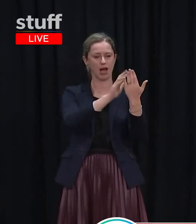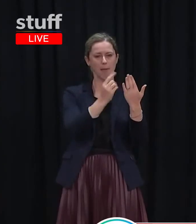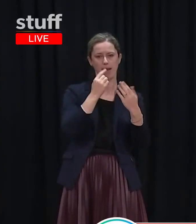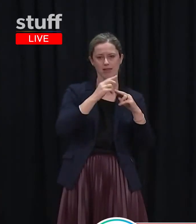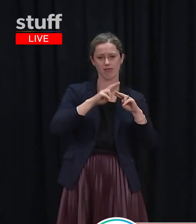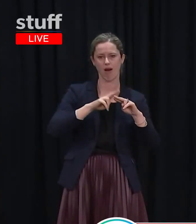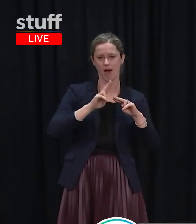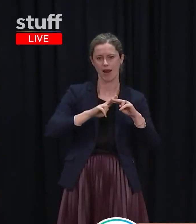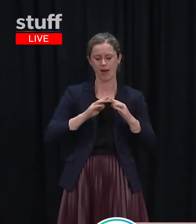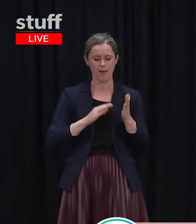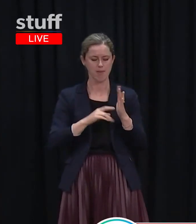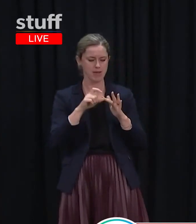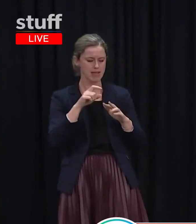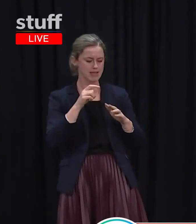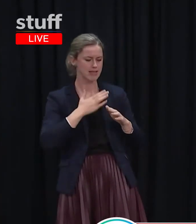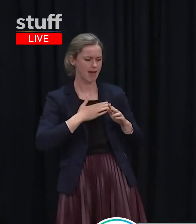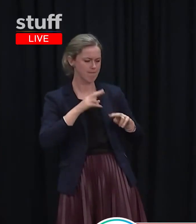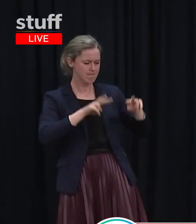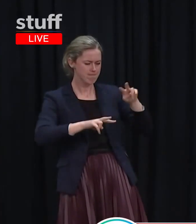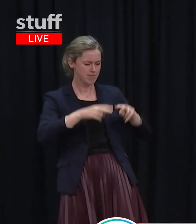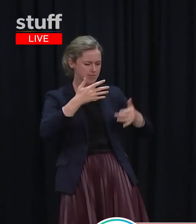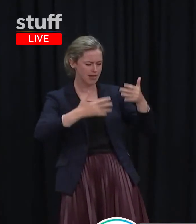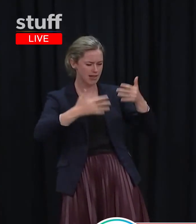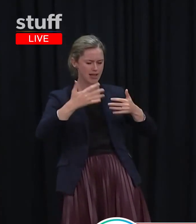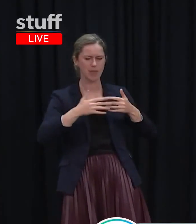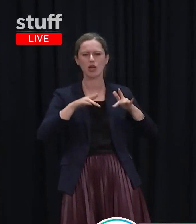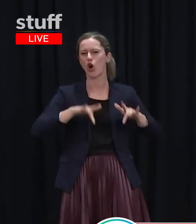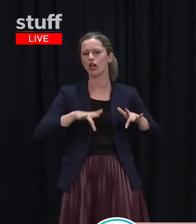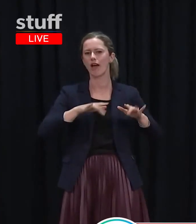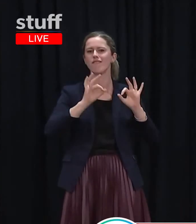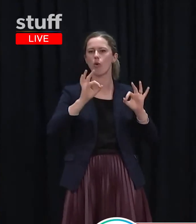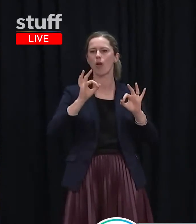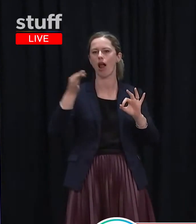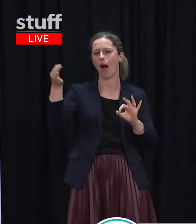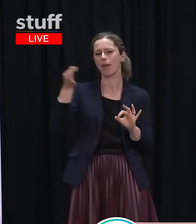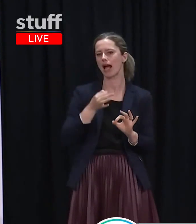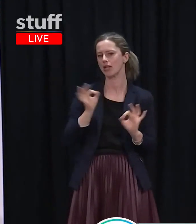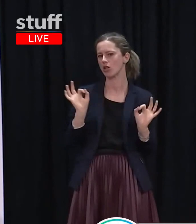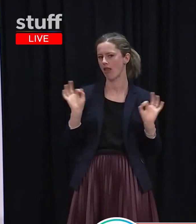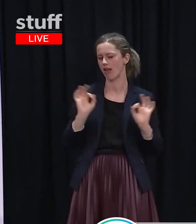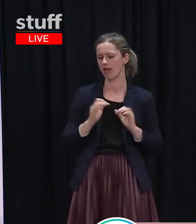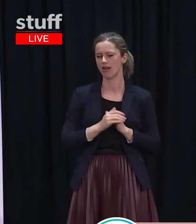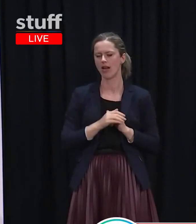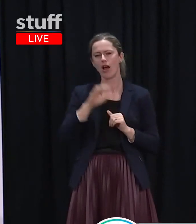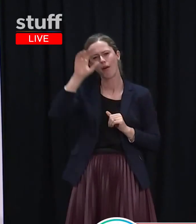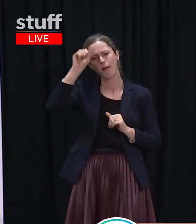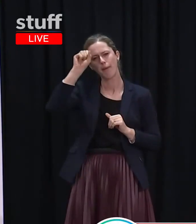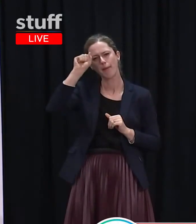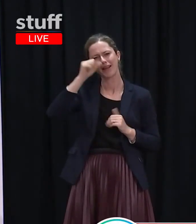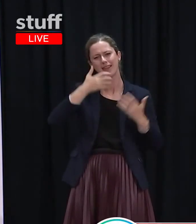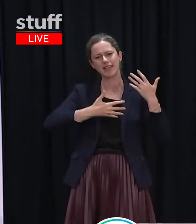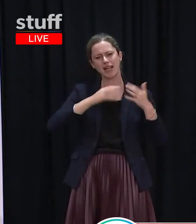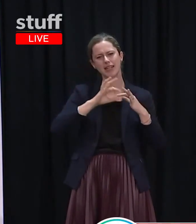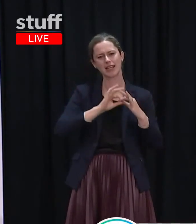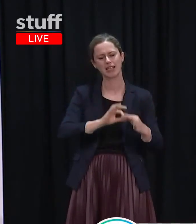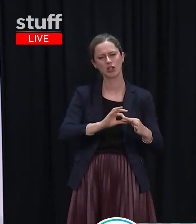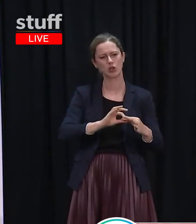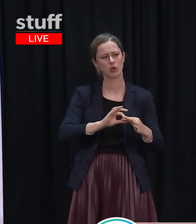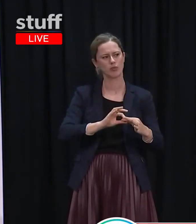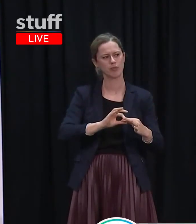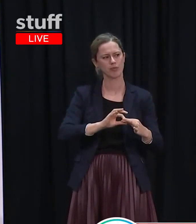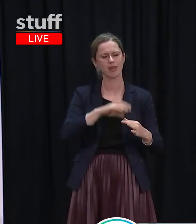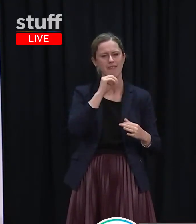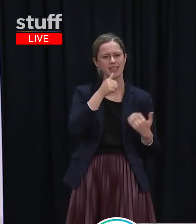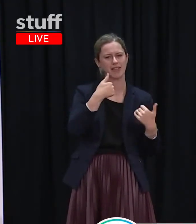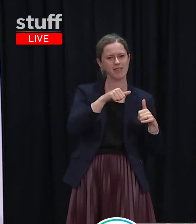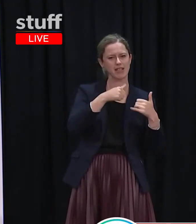are looking at all the data as it comes through, but they just haven't had the formal application. Remembering that it's partly the data about the clinical